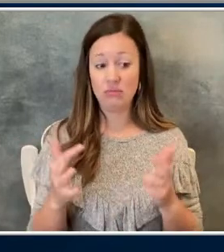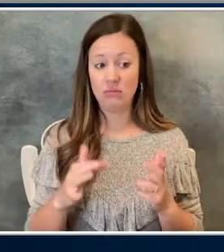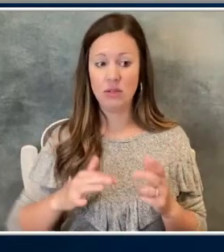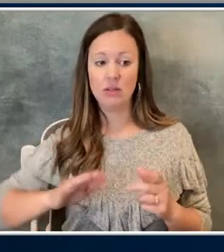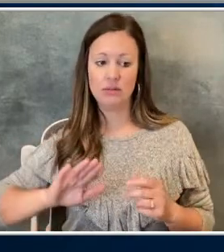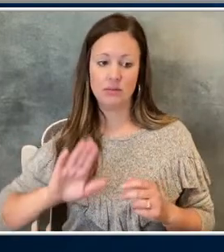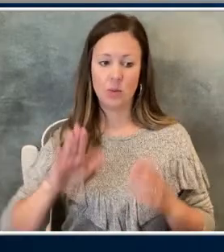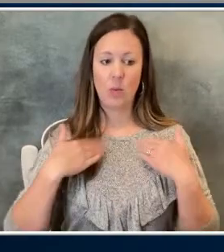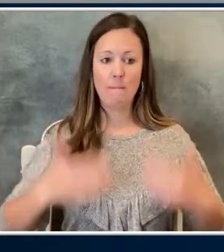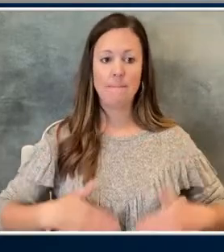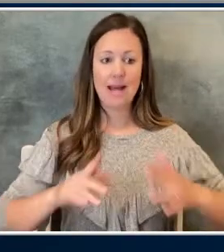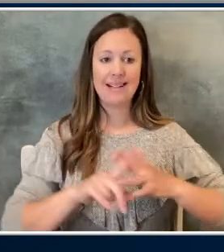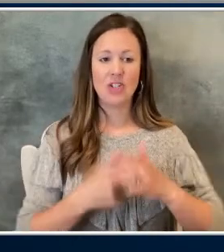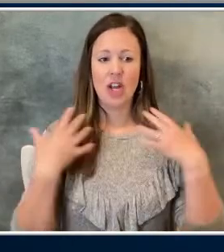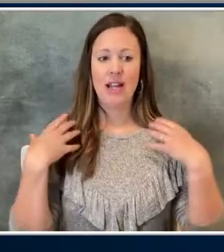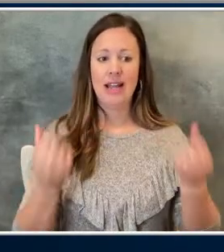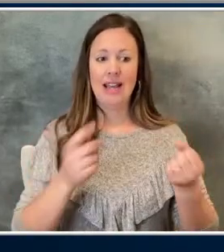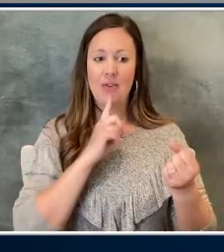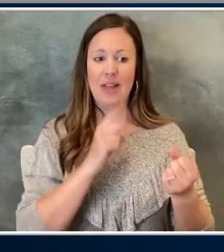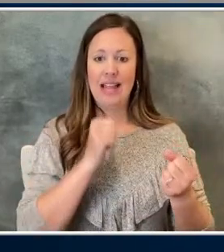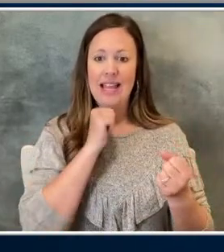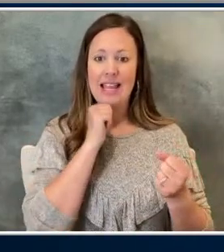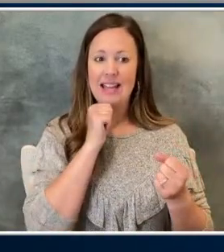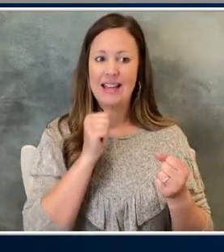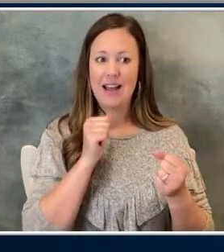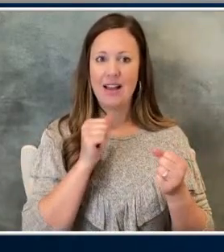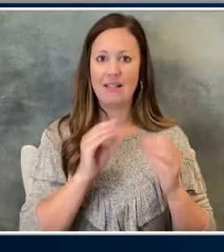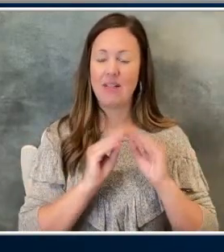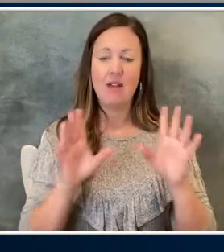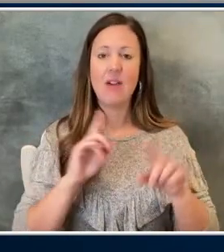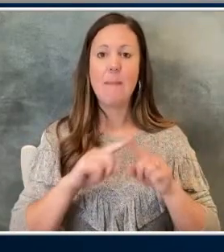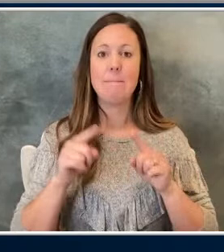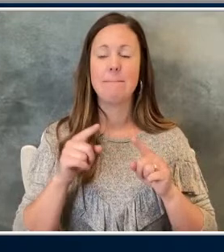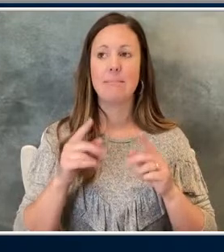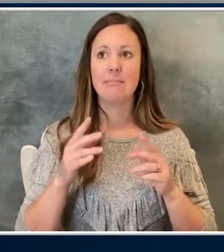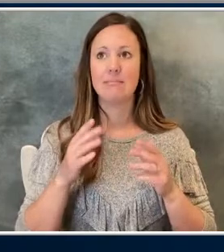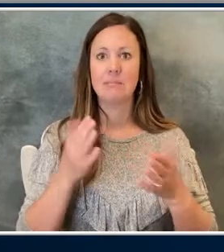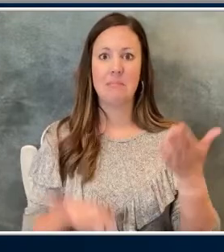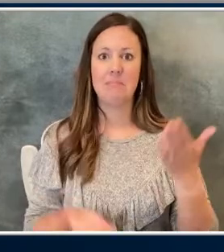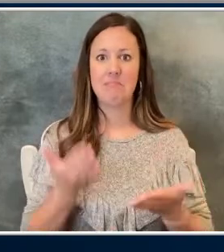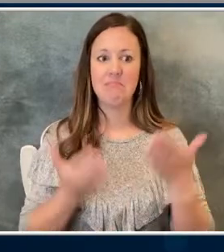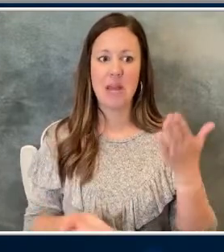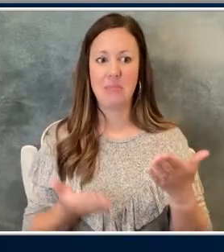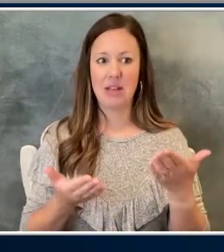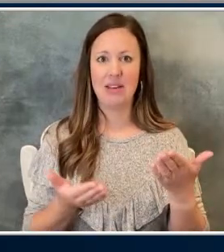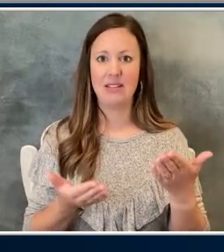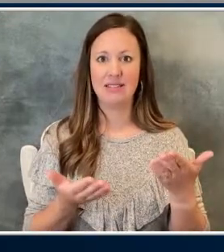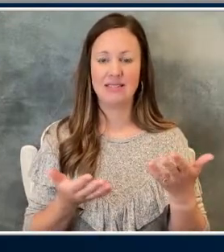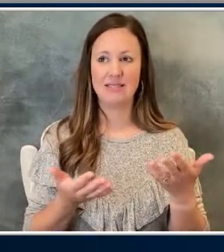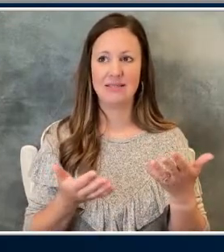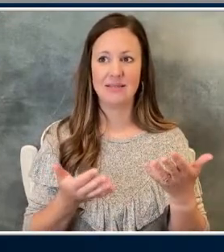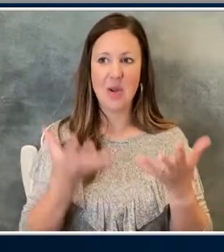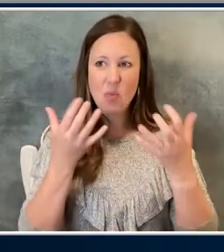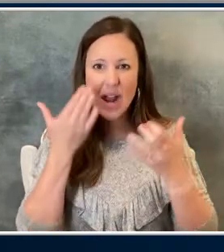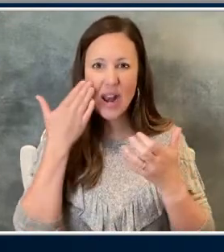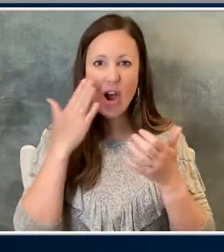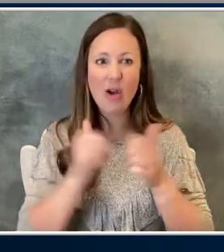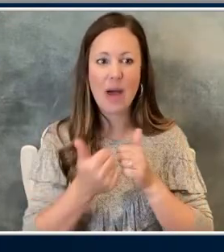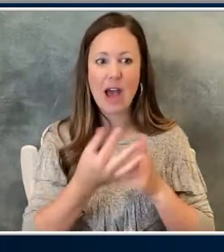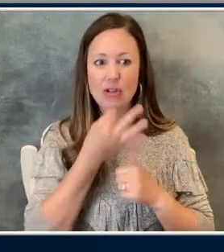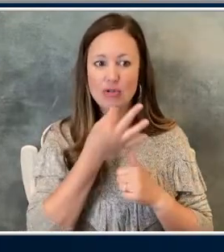not super obvious. He's asking that you're done with it and it's completely out of your system. But how soon do you do things like swap